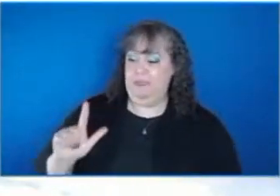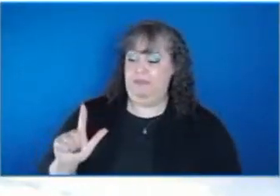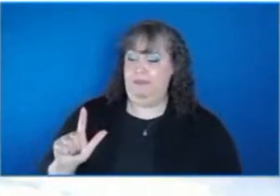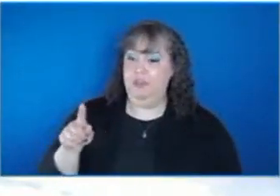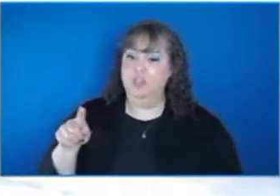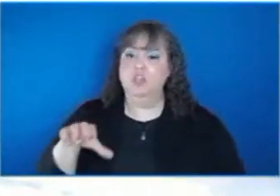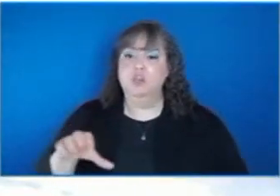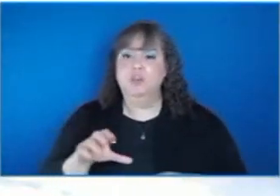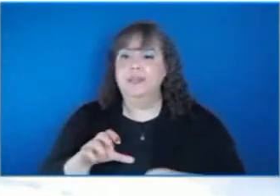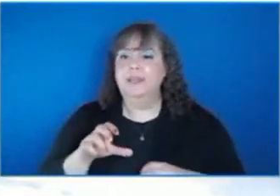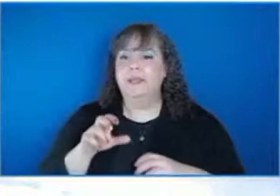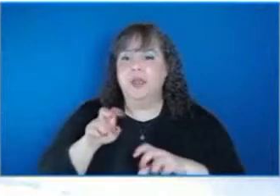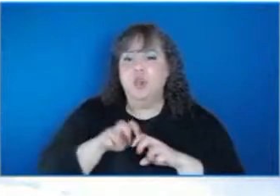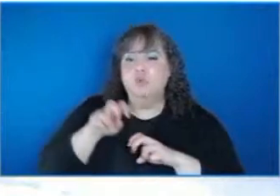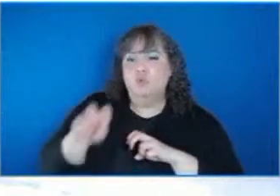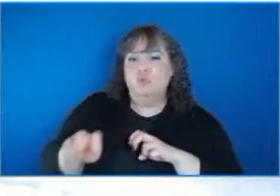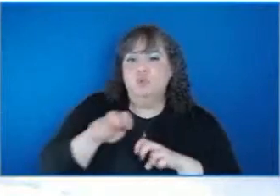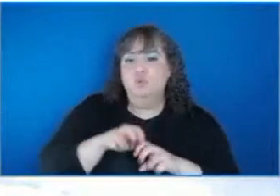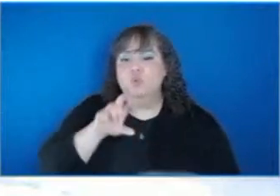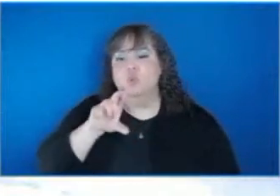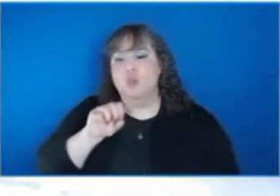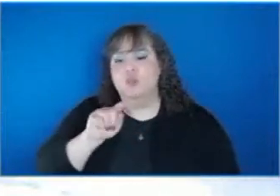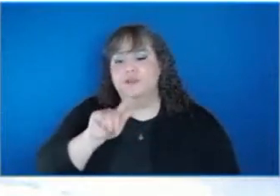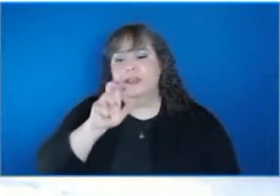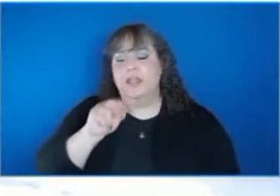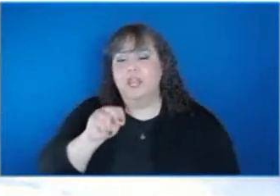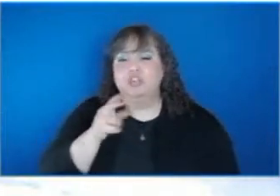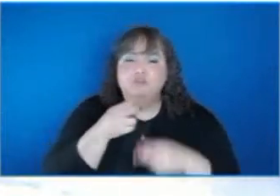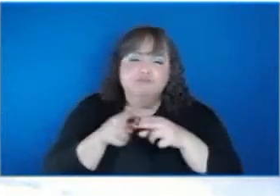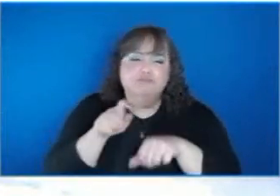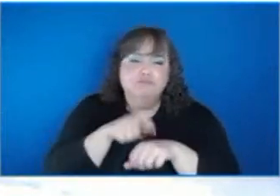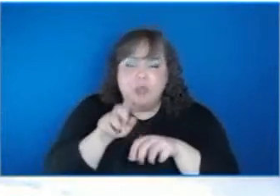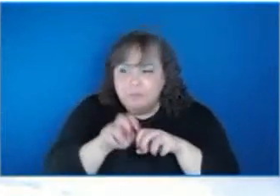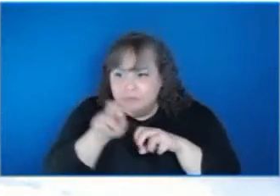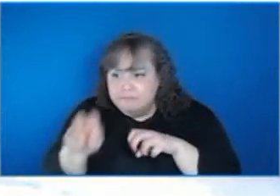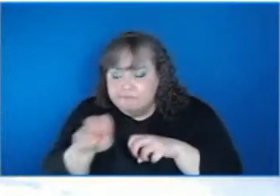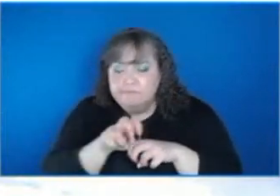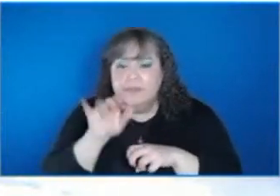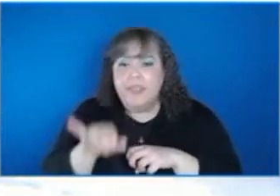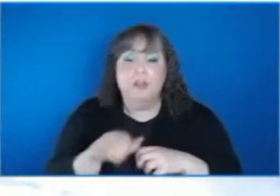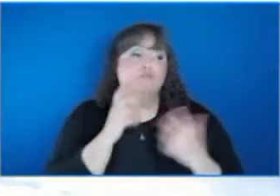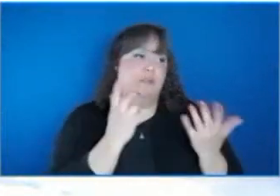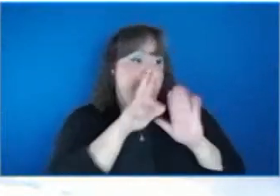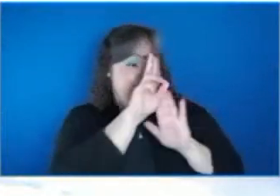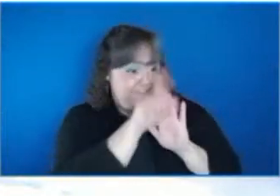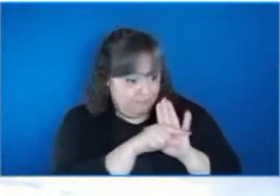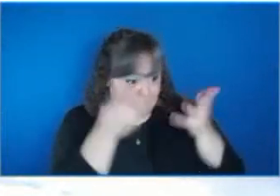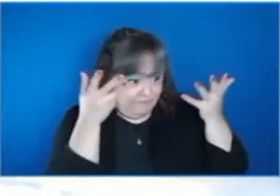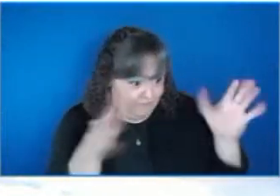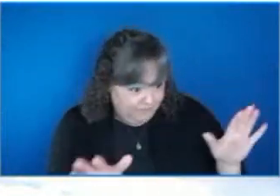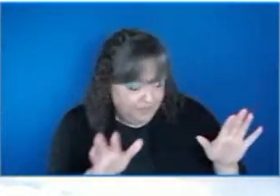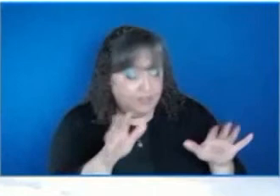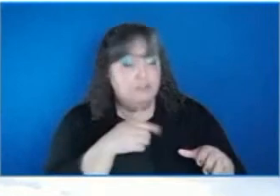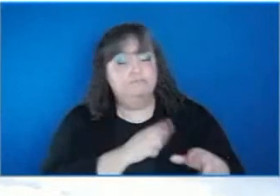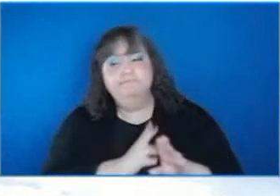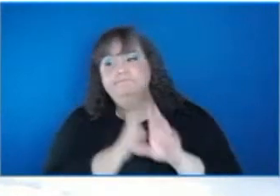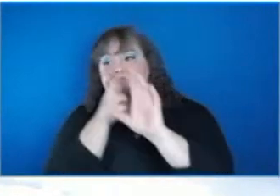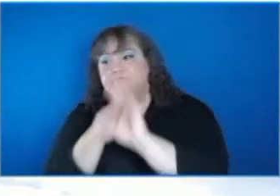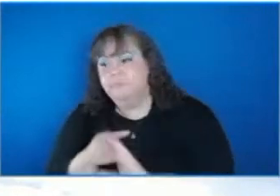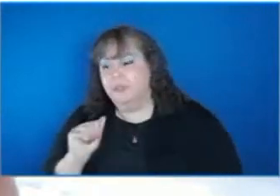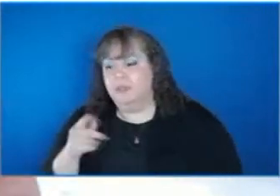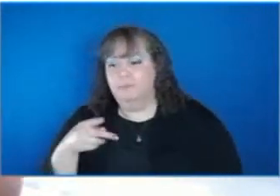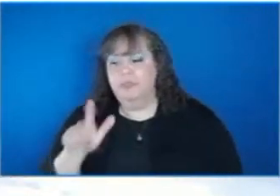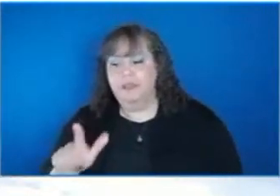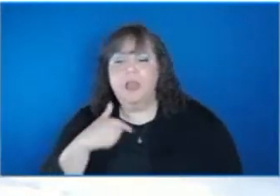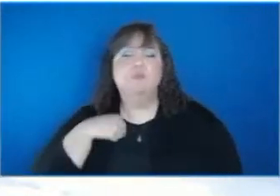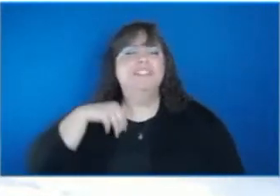there? Yeah. That landed you yes. on DART? So right out of undergrad, I went to APL, and I was in a rotation program where I